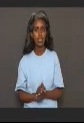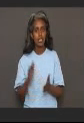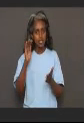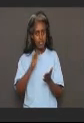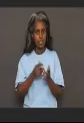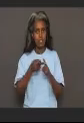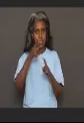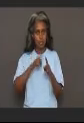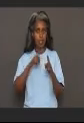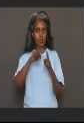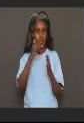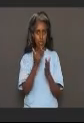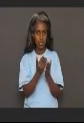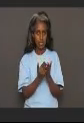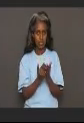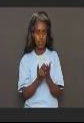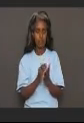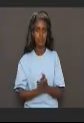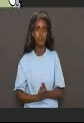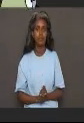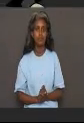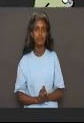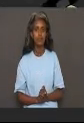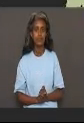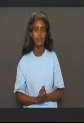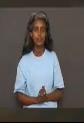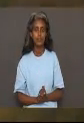Let's get back to our lesson.